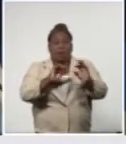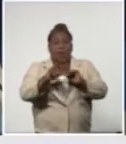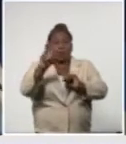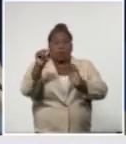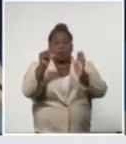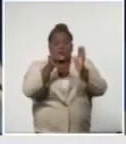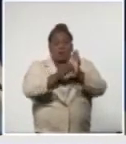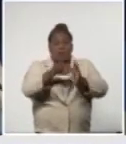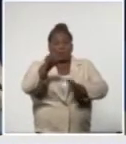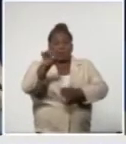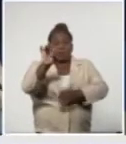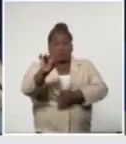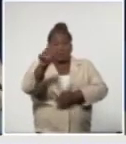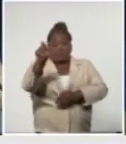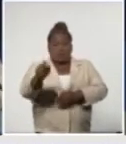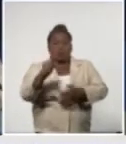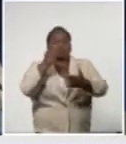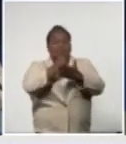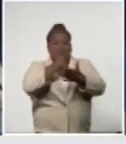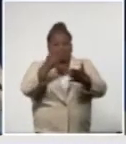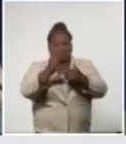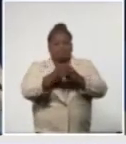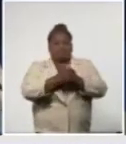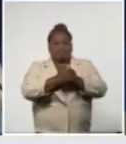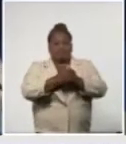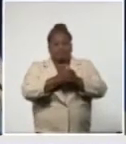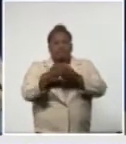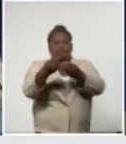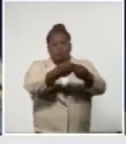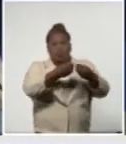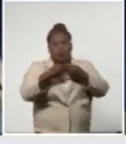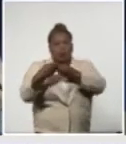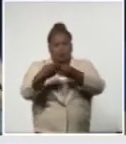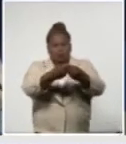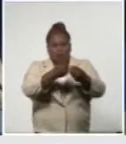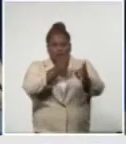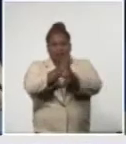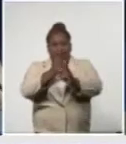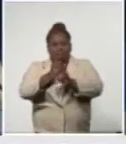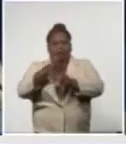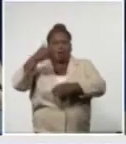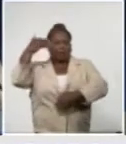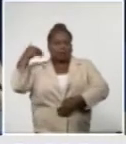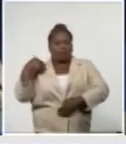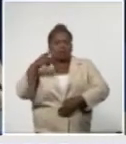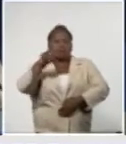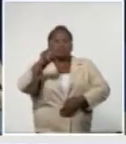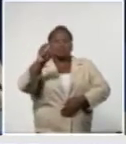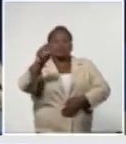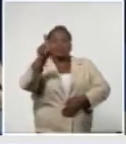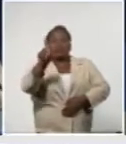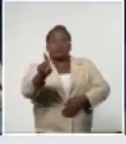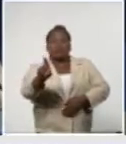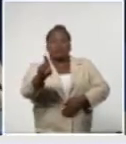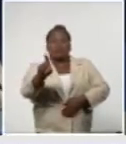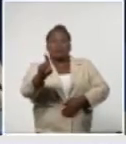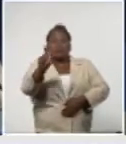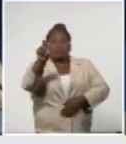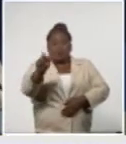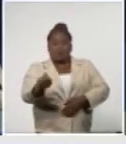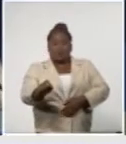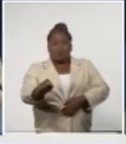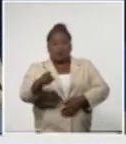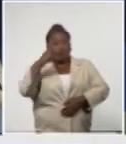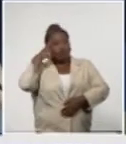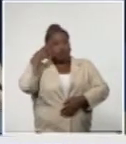about 2,017 people who have been positive case contacts. There are 101 cases